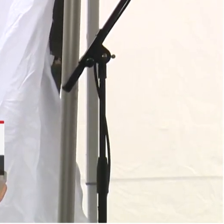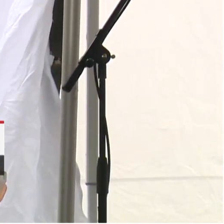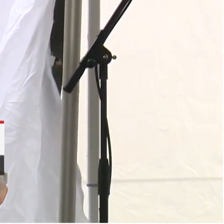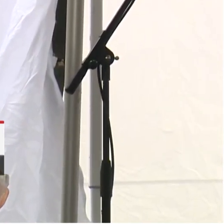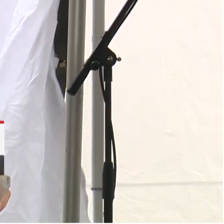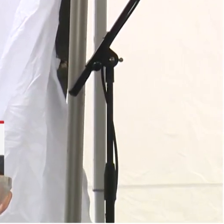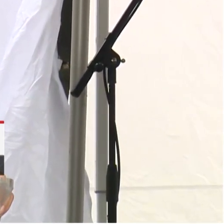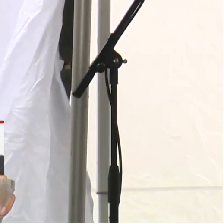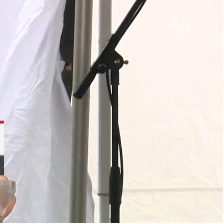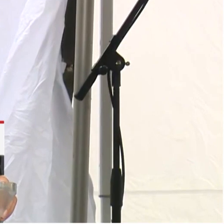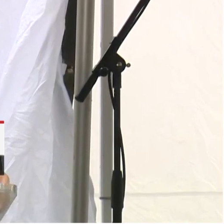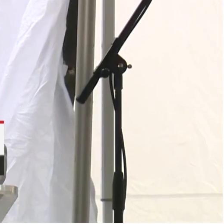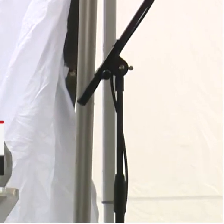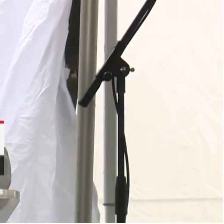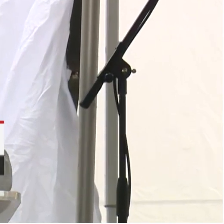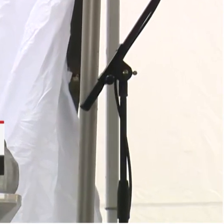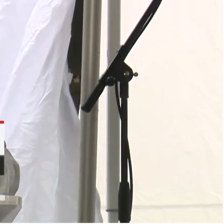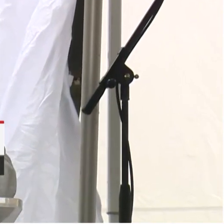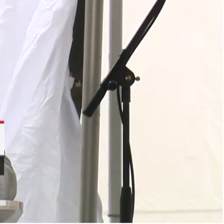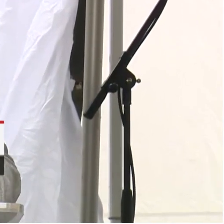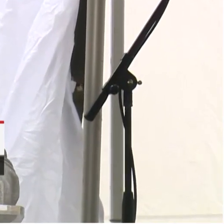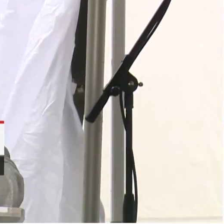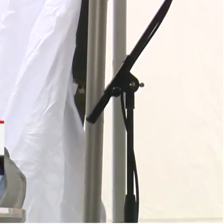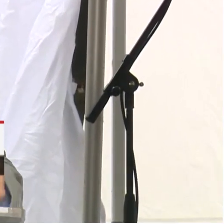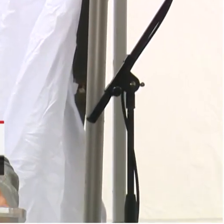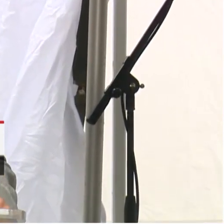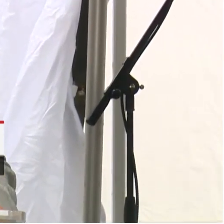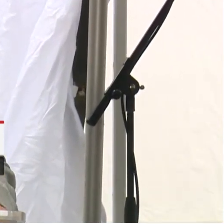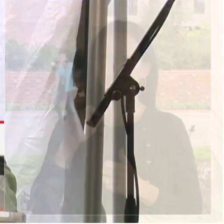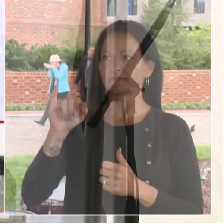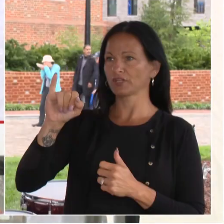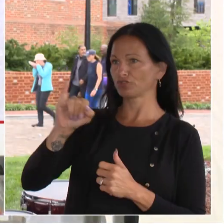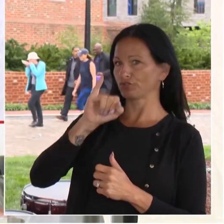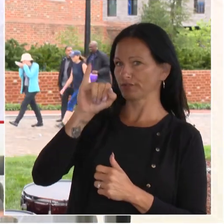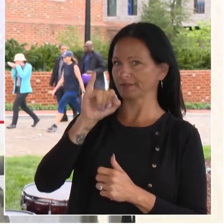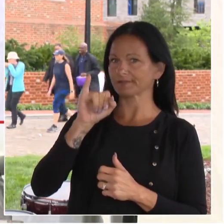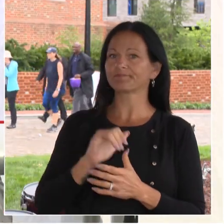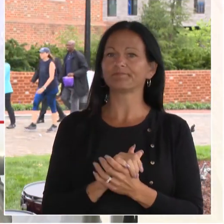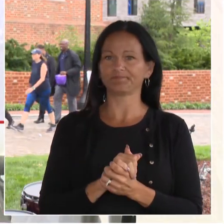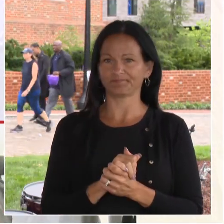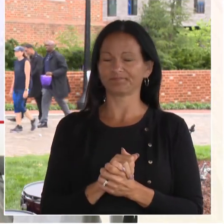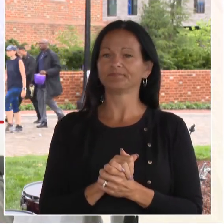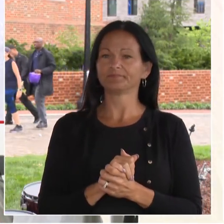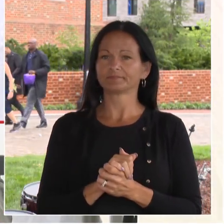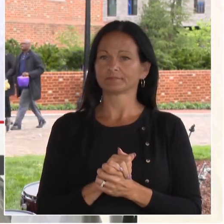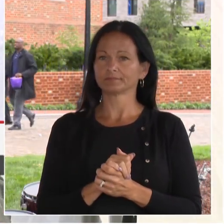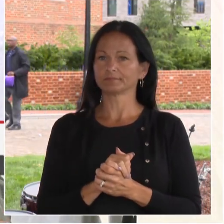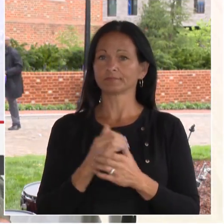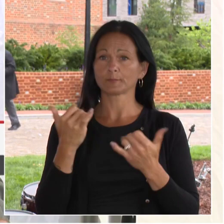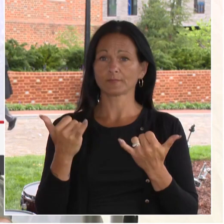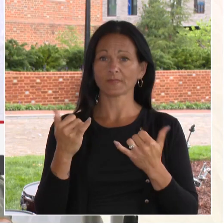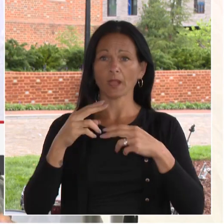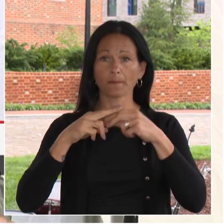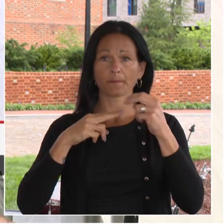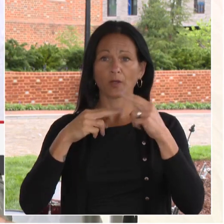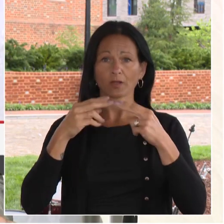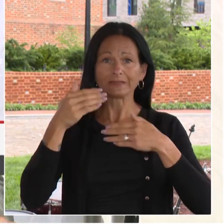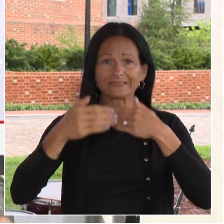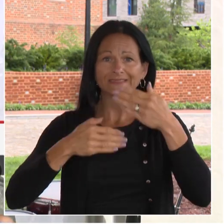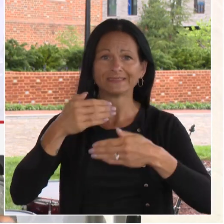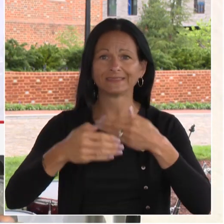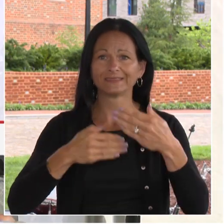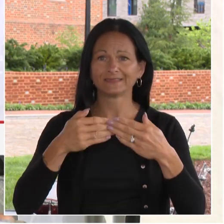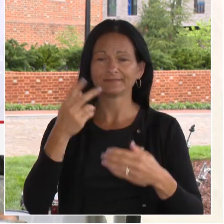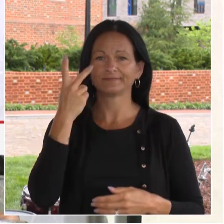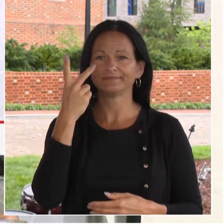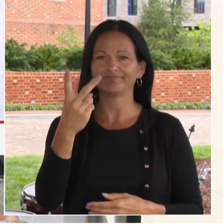was originally built, none of us really were allowed to kind of gather on the front lawn. And through the beautiful work of Michael